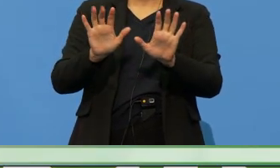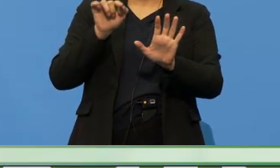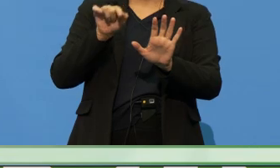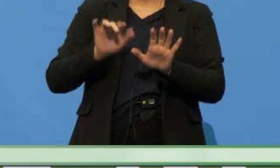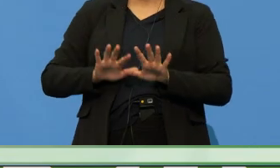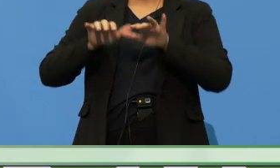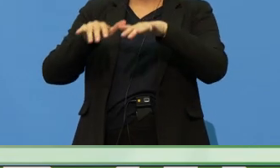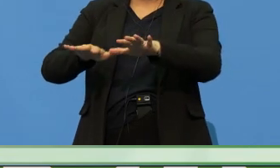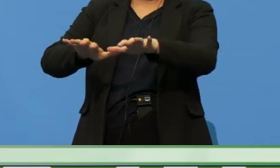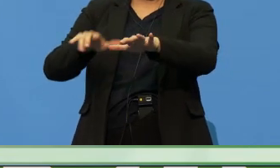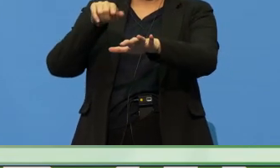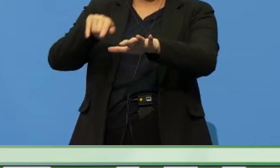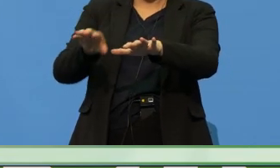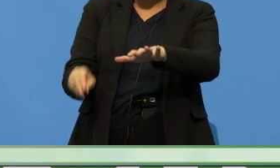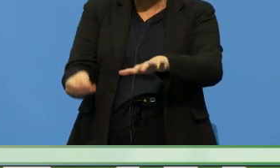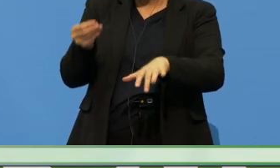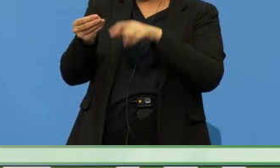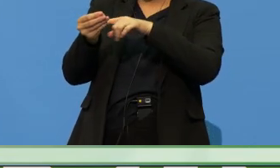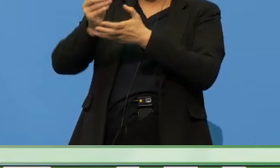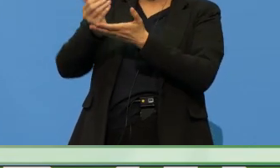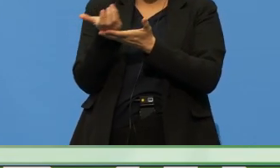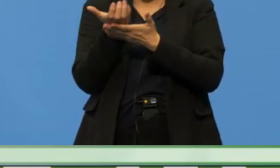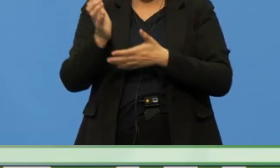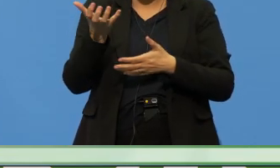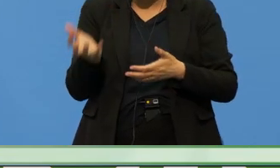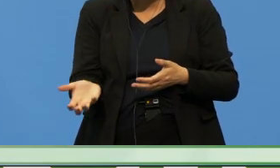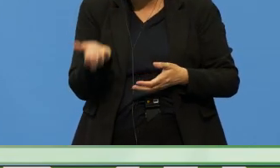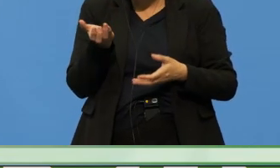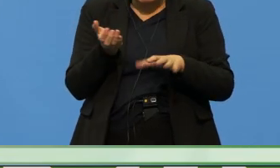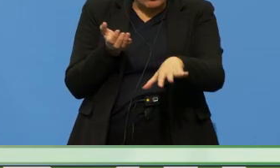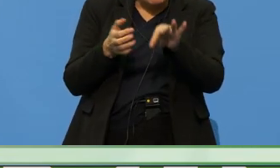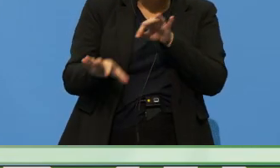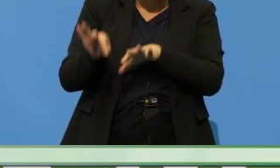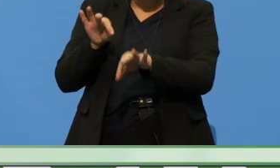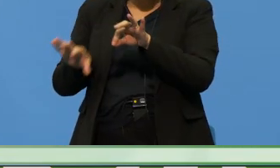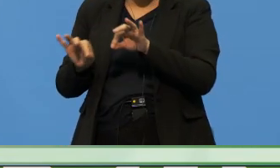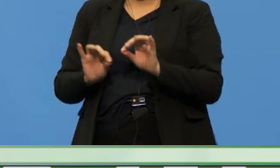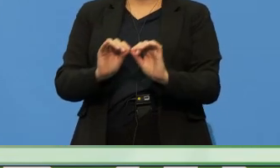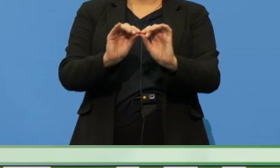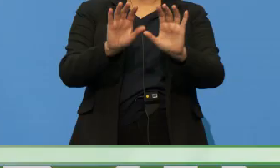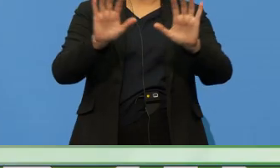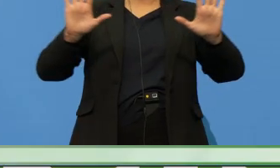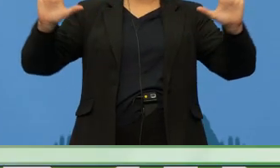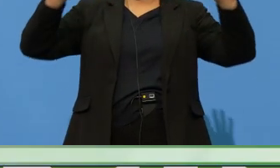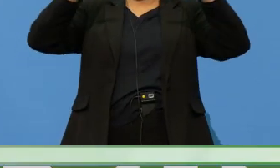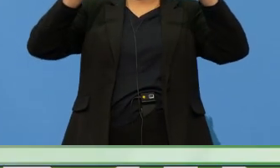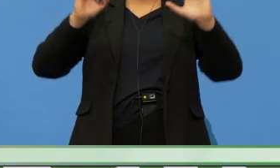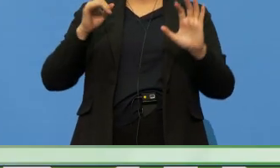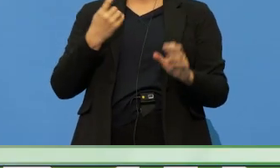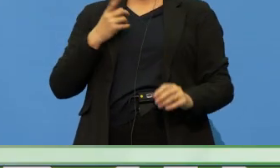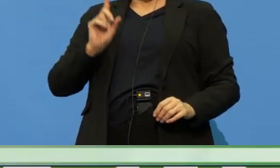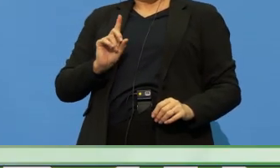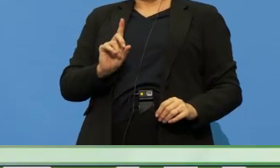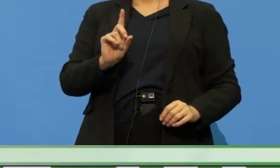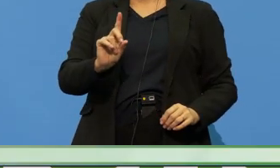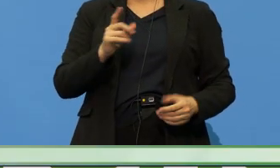So, plus the whole exhibition is placed at a level so that regardless of whether